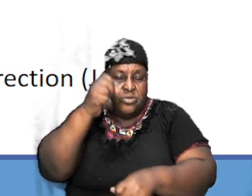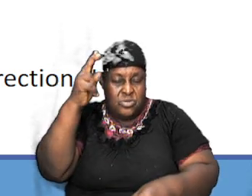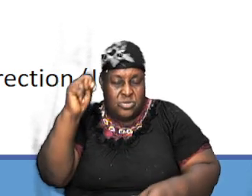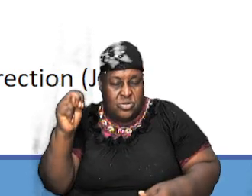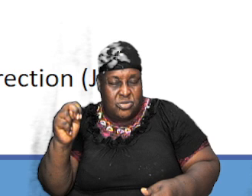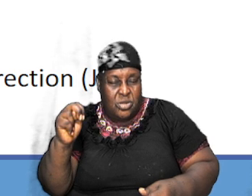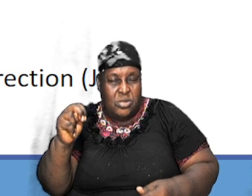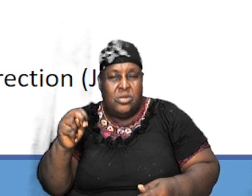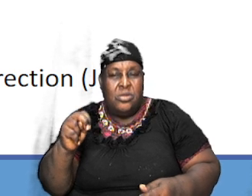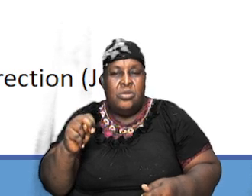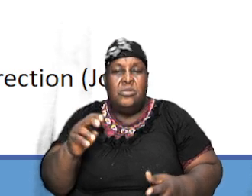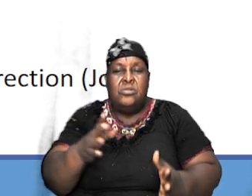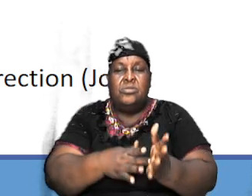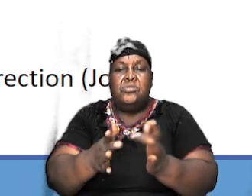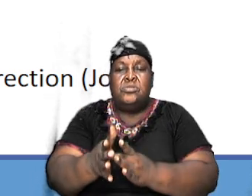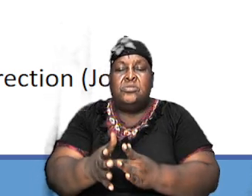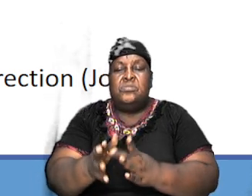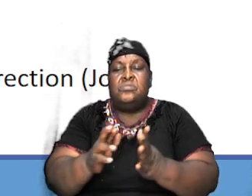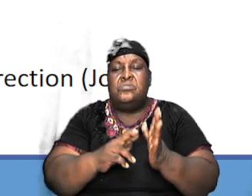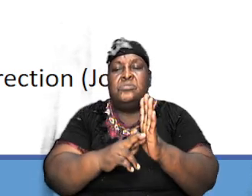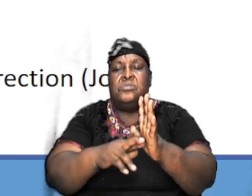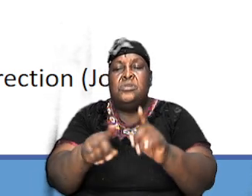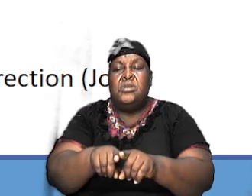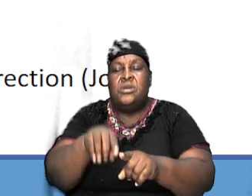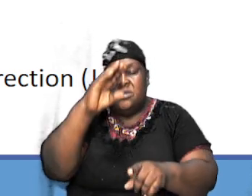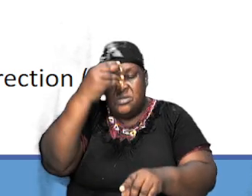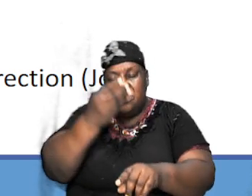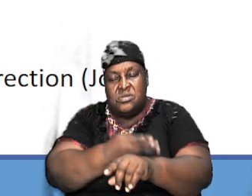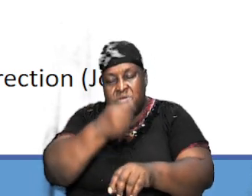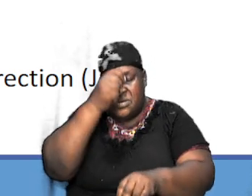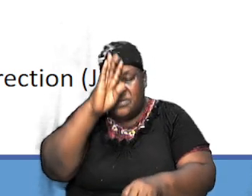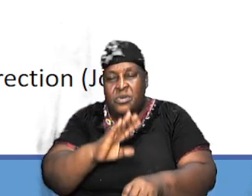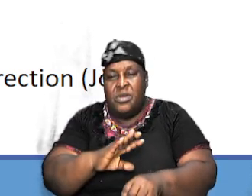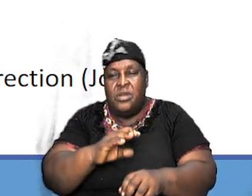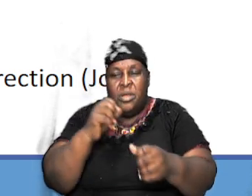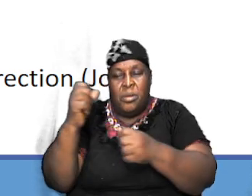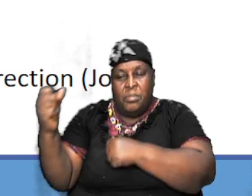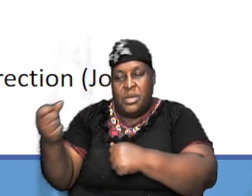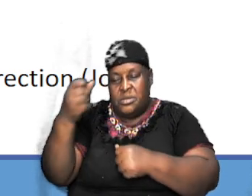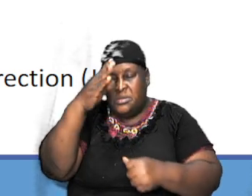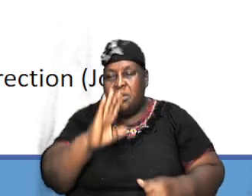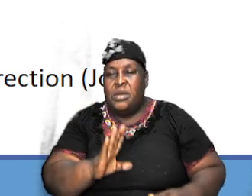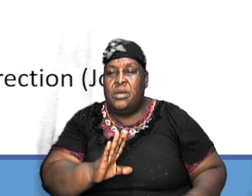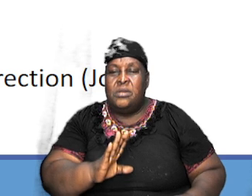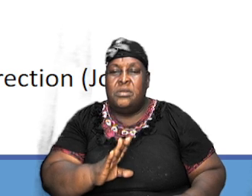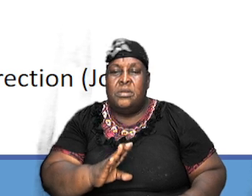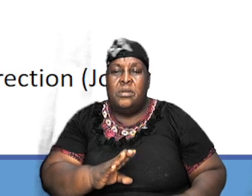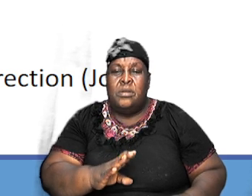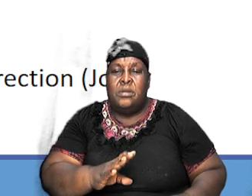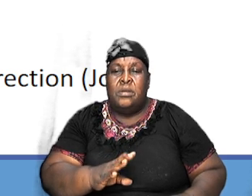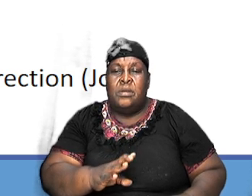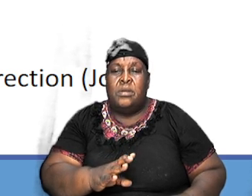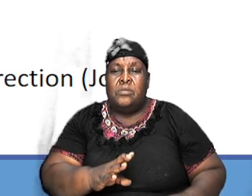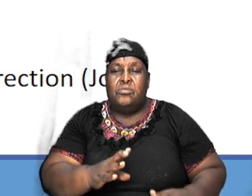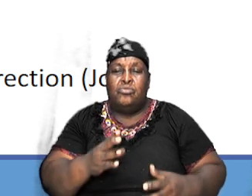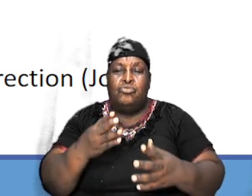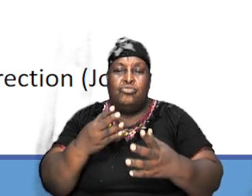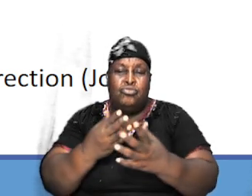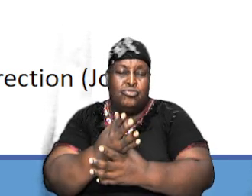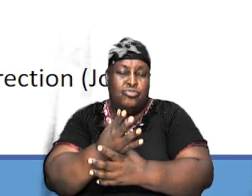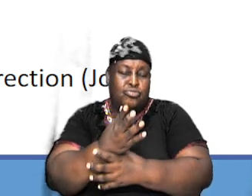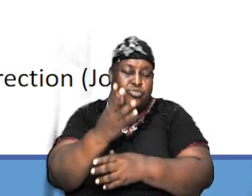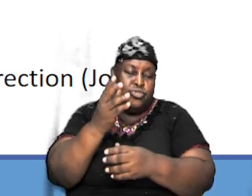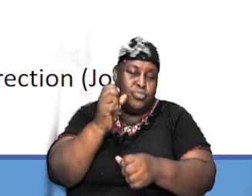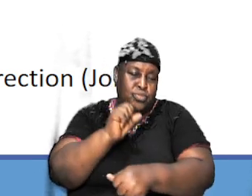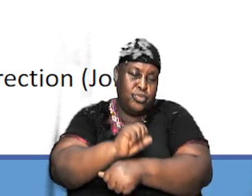saying, as the Son of God. He is the mighty God, and this is done through his deeds and through his